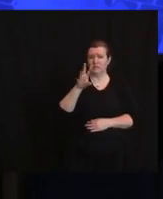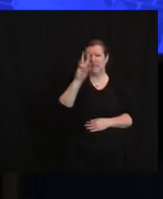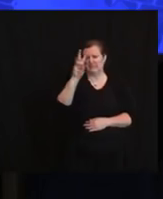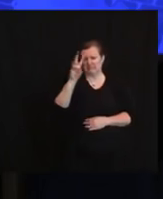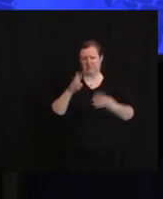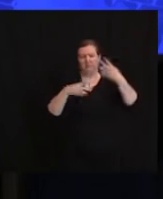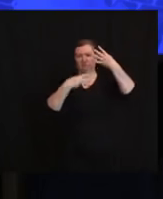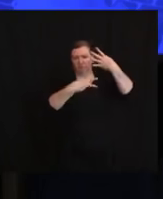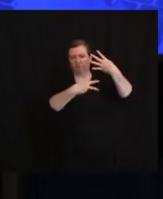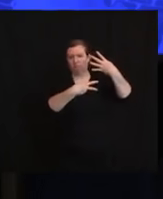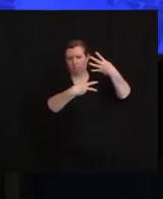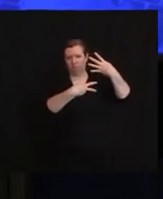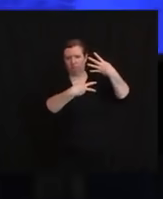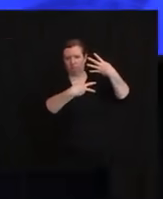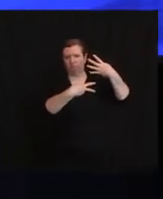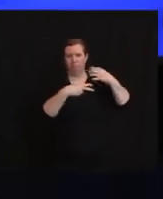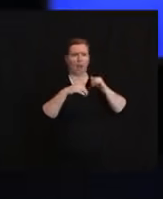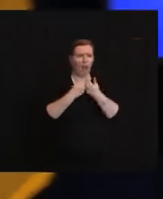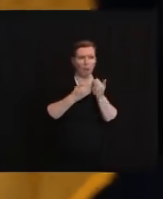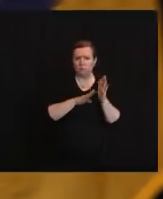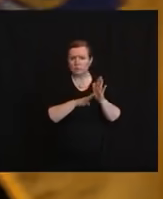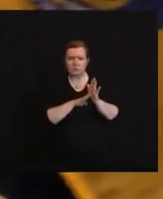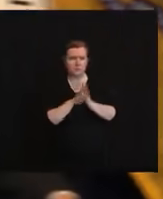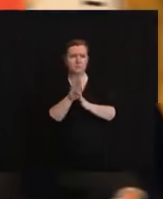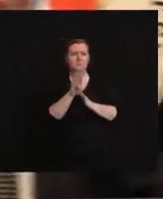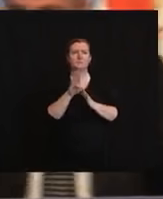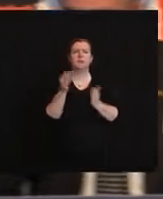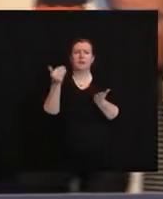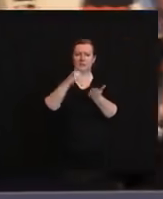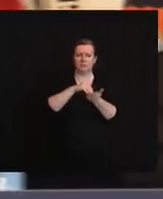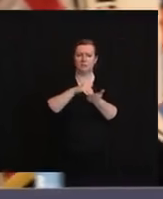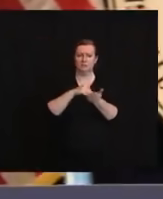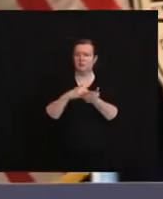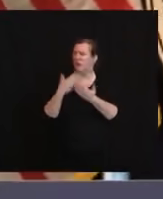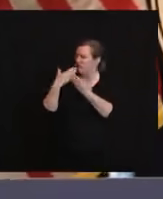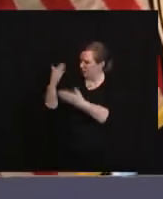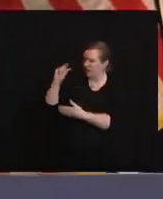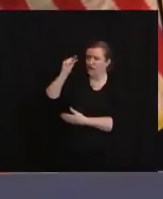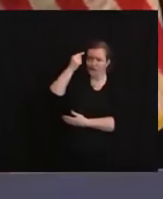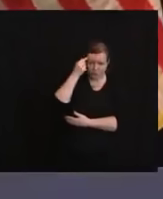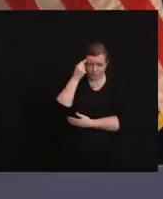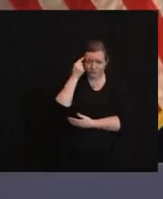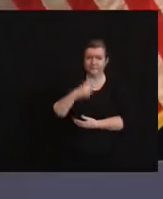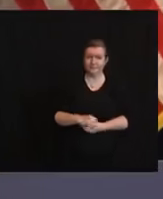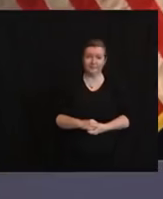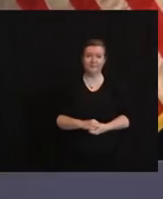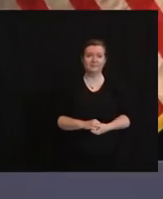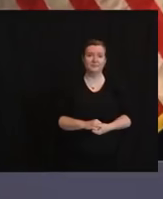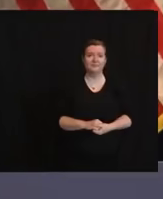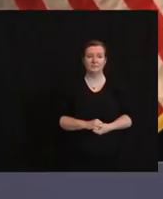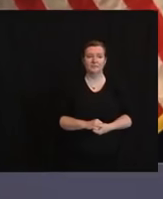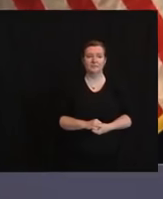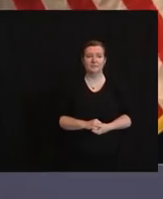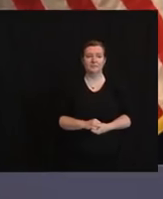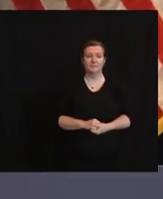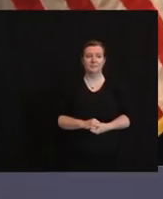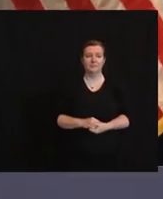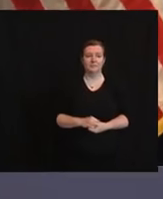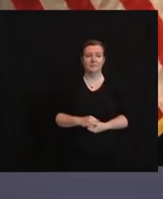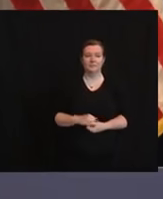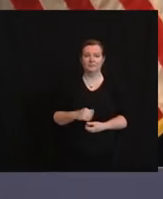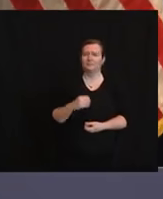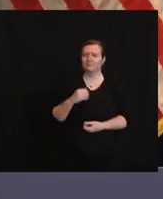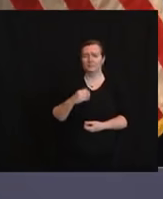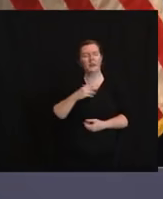Governor. Thank you, Sheila, for that and for everything. And I say this frequently in your absence, but I'll say it in